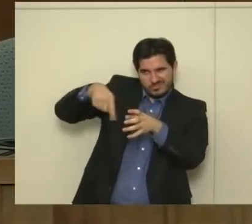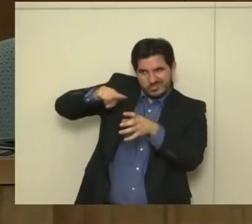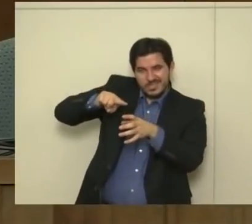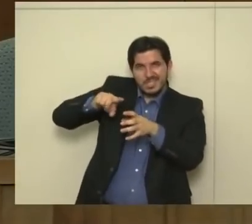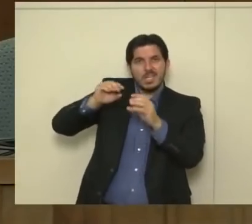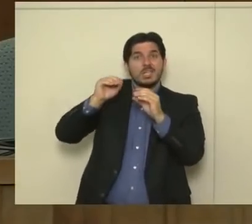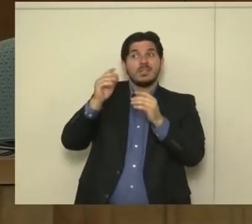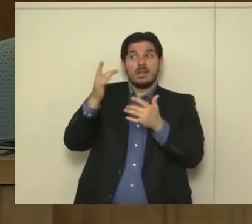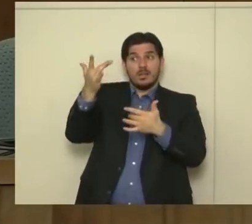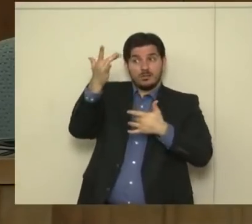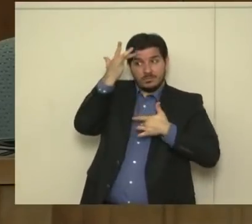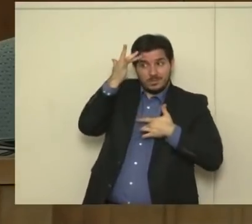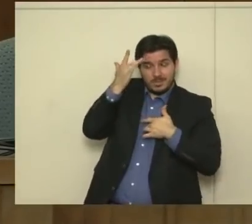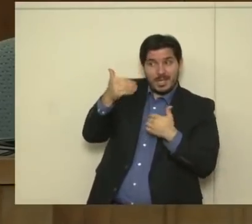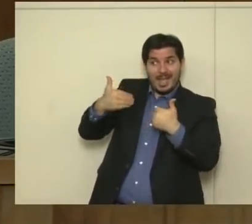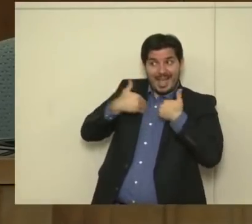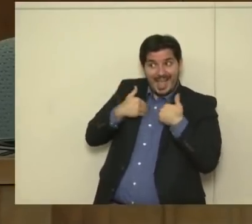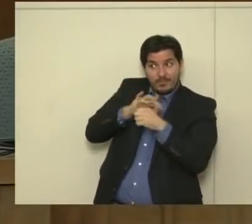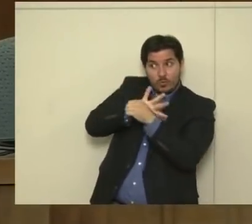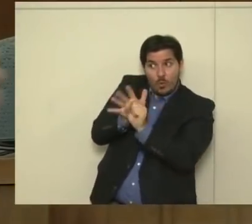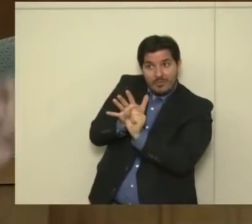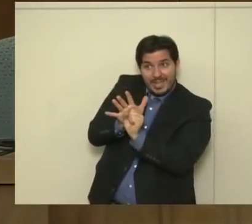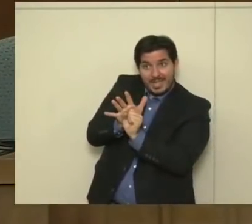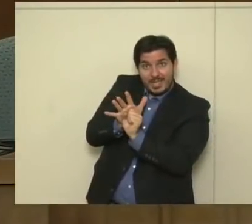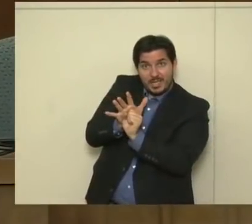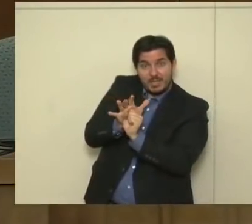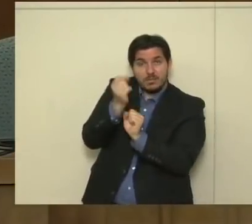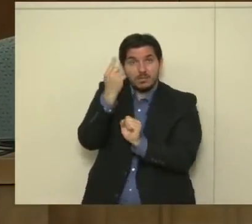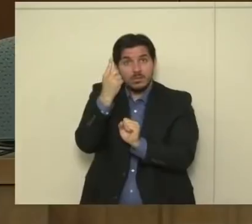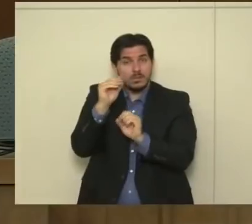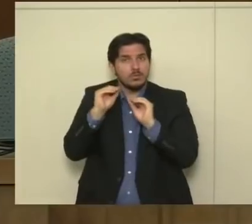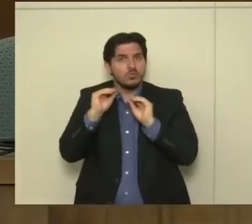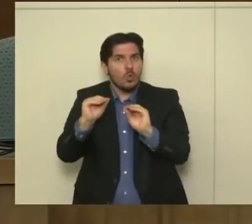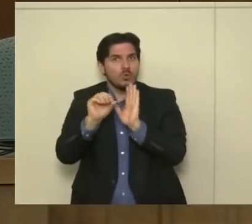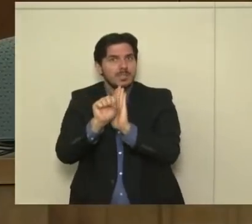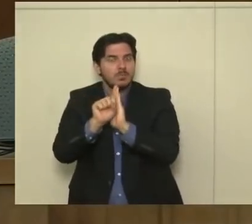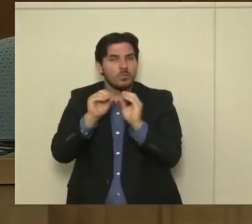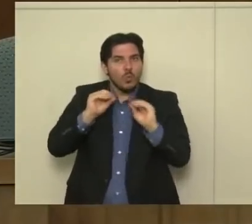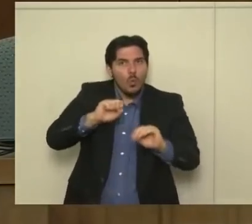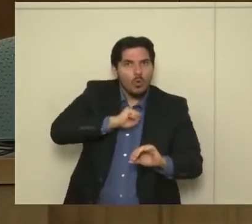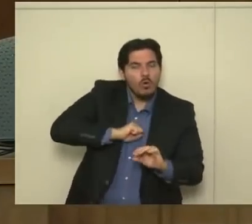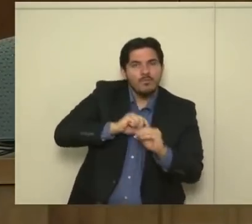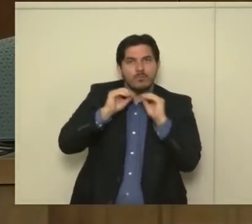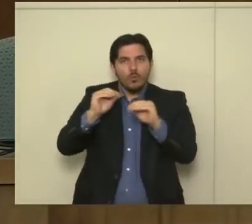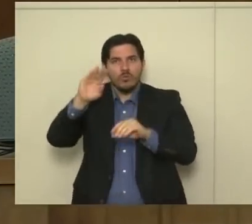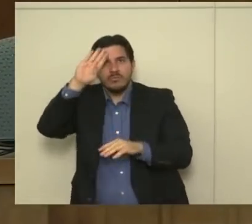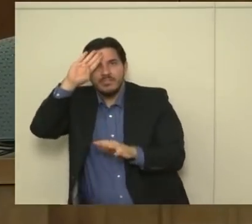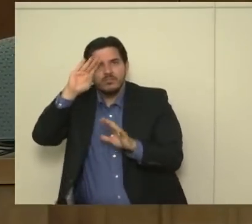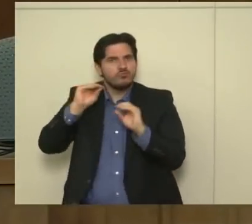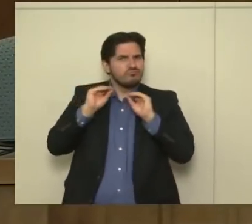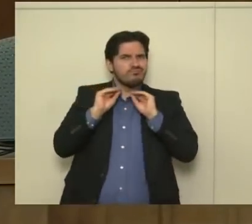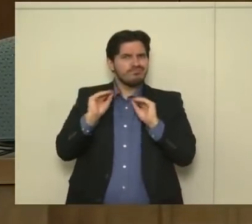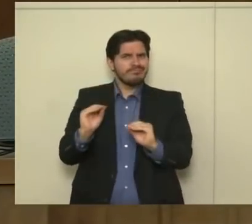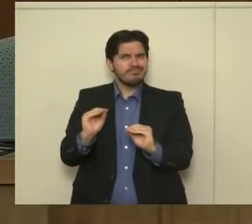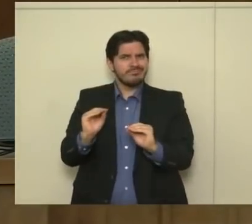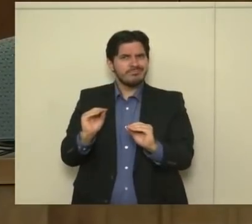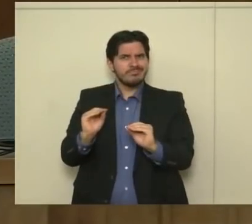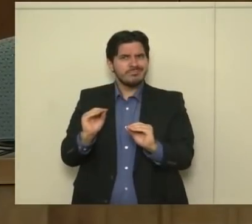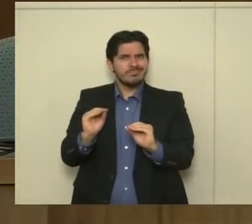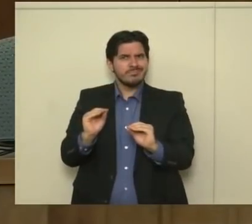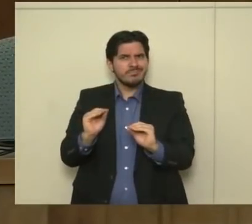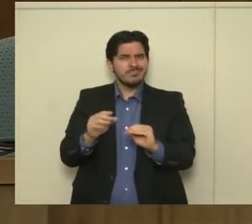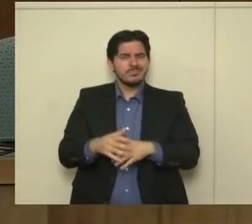This myth that the more tests you do, the more cases you find is partially true, but it's not a one-to-one ratio.